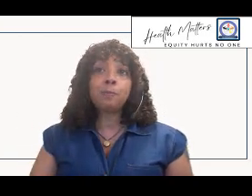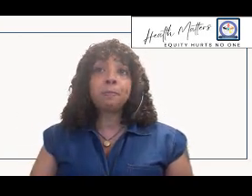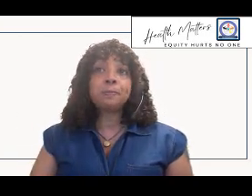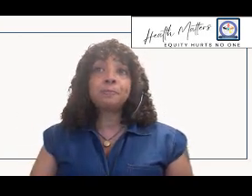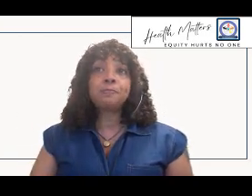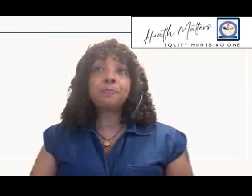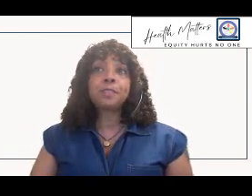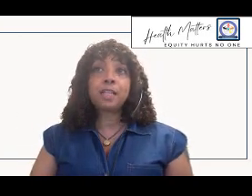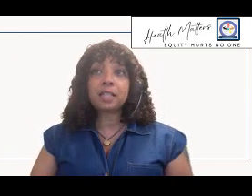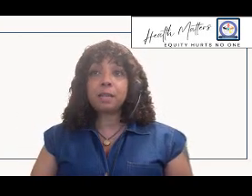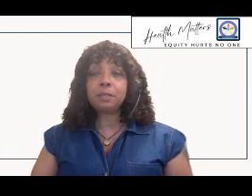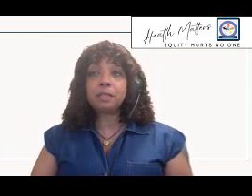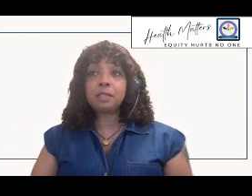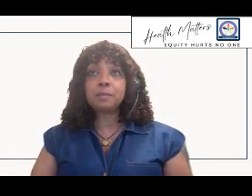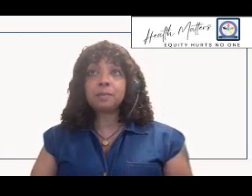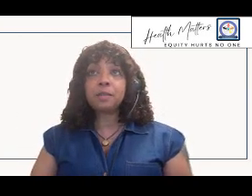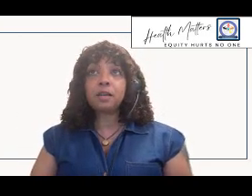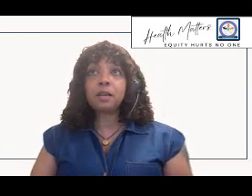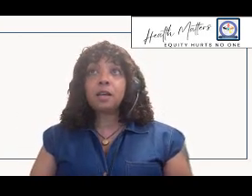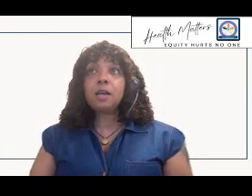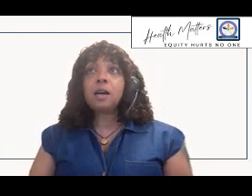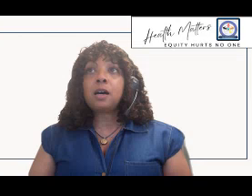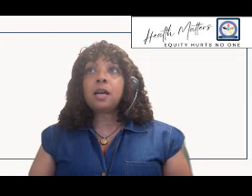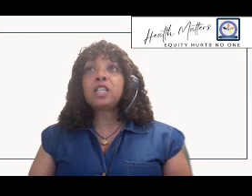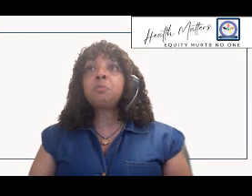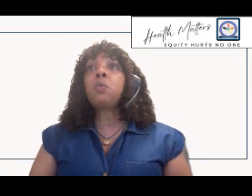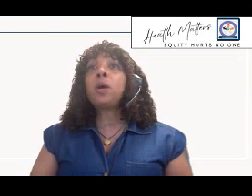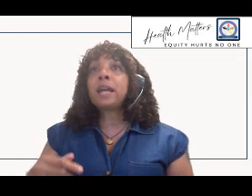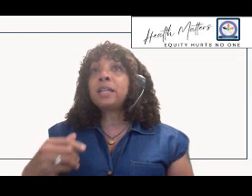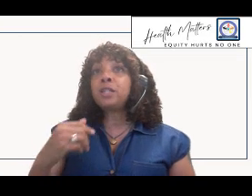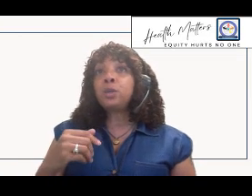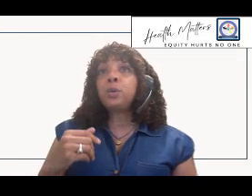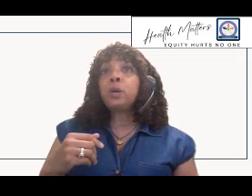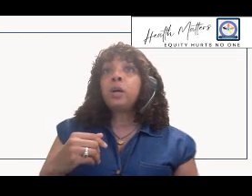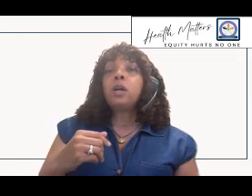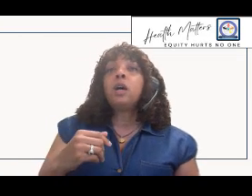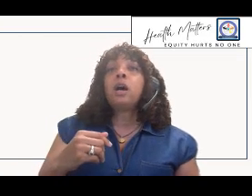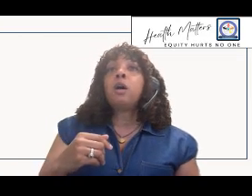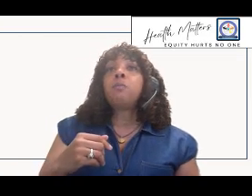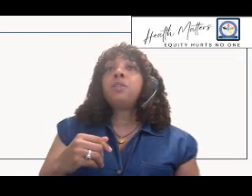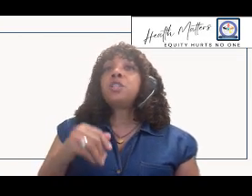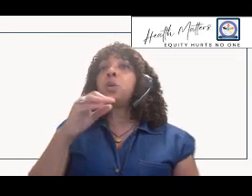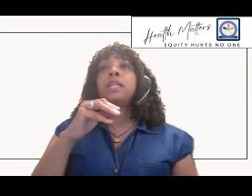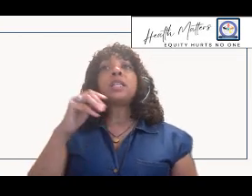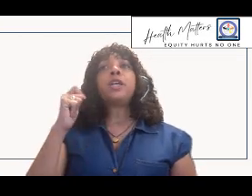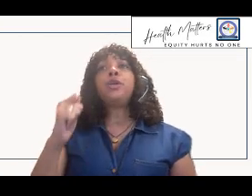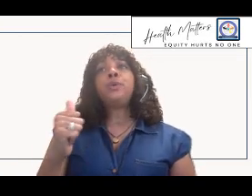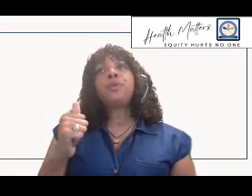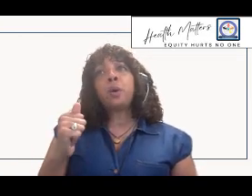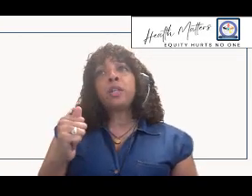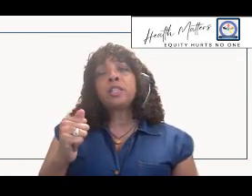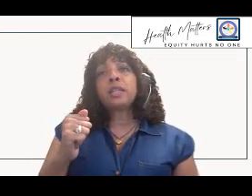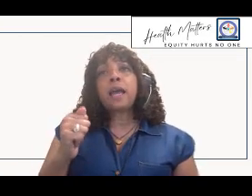radar. Next slide, please. SB 192. This one is a huge one. It's got